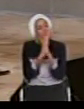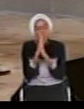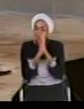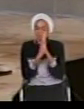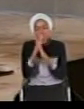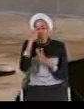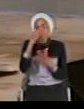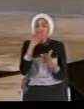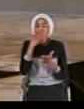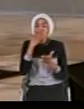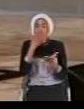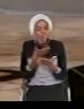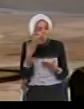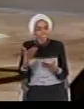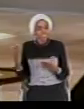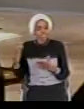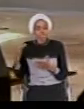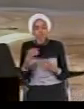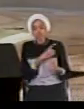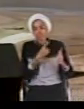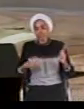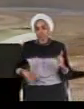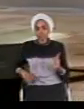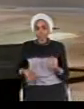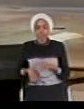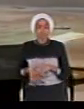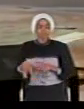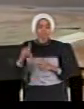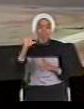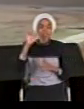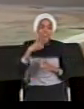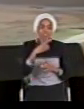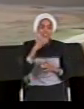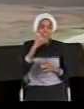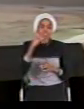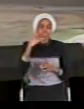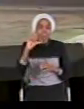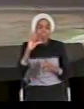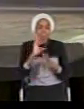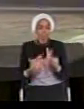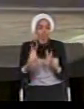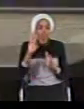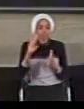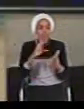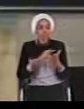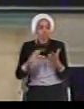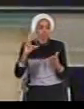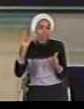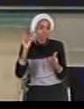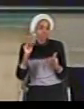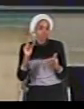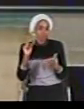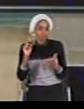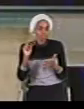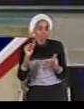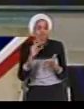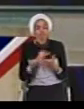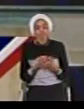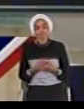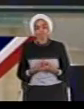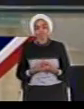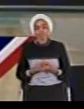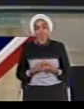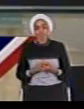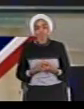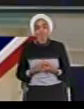good things of the Lord. We're looking at Galatians chapter 2, verse 20. In Galatians chapter 2, verse